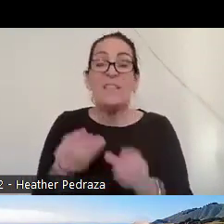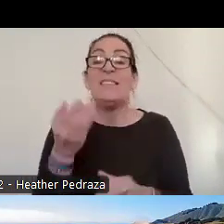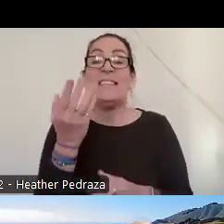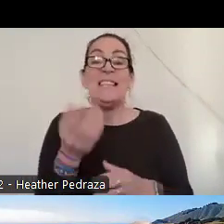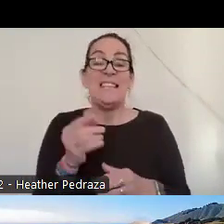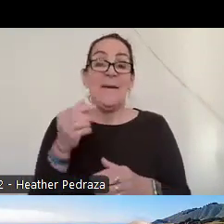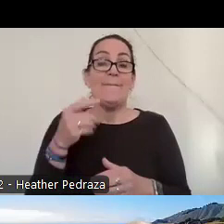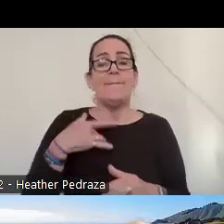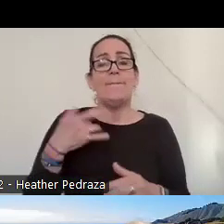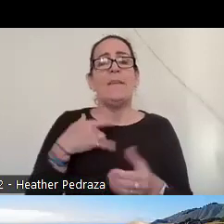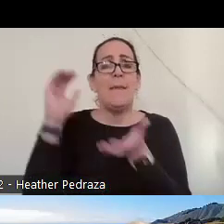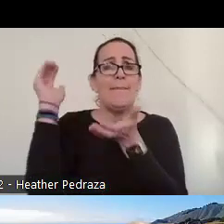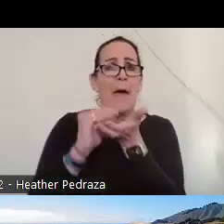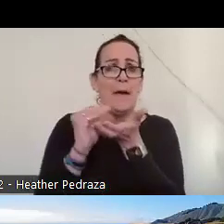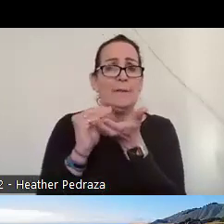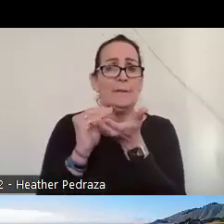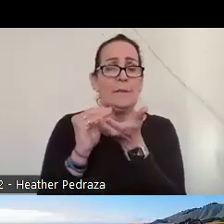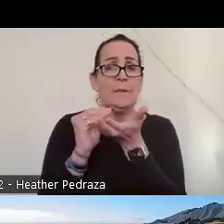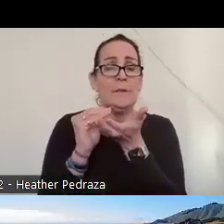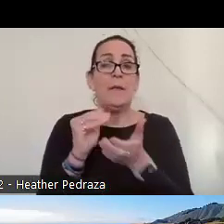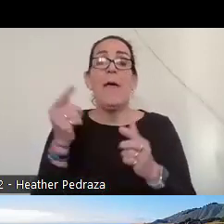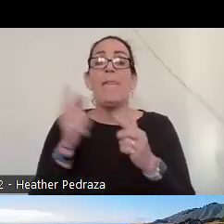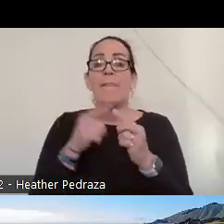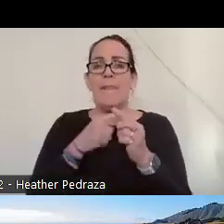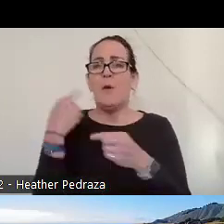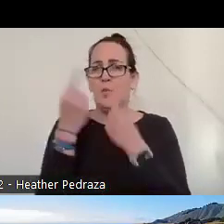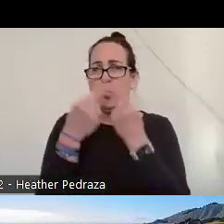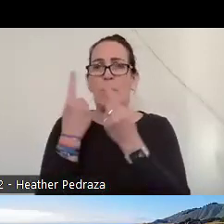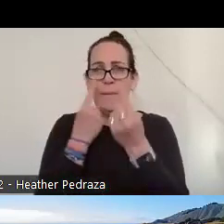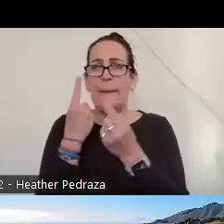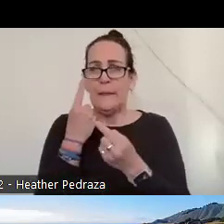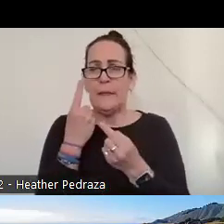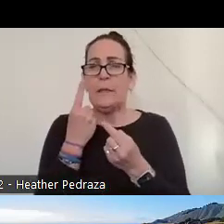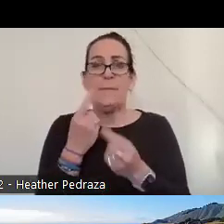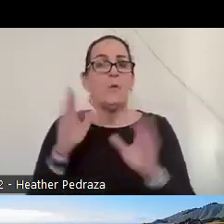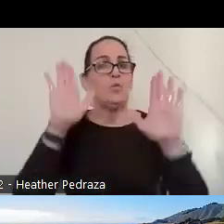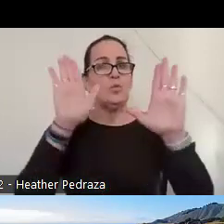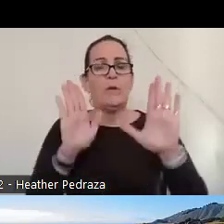for this fiscal year than we feared it might be. So that is great news.